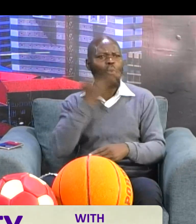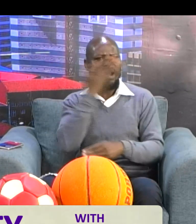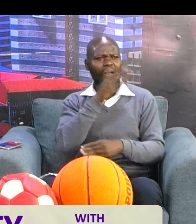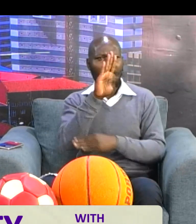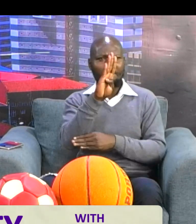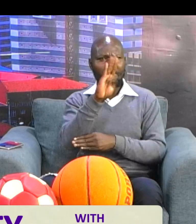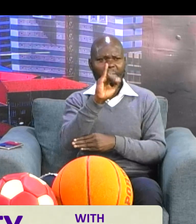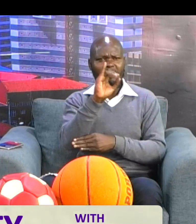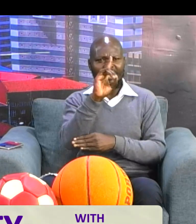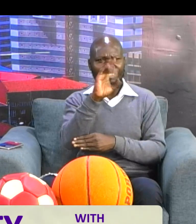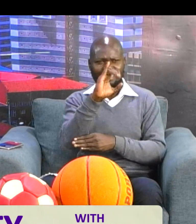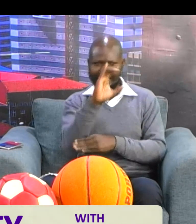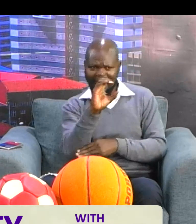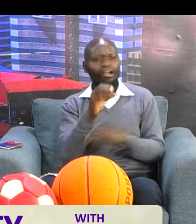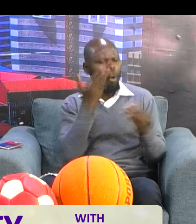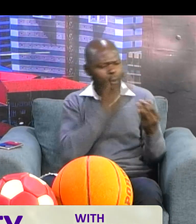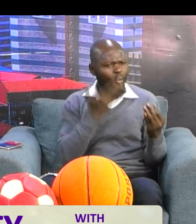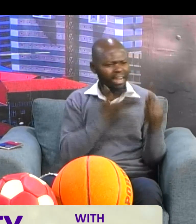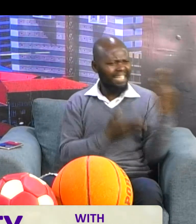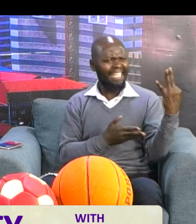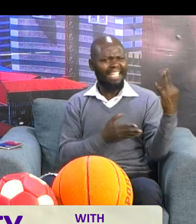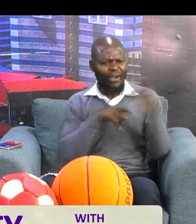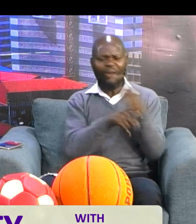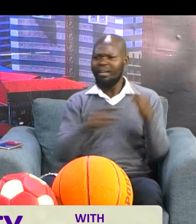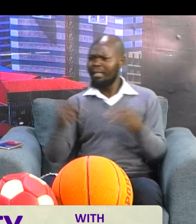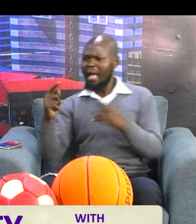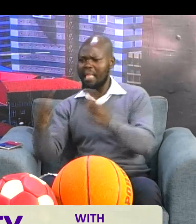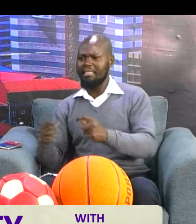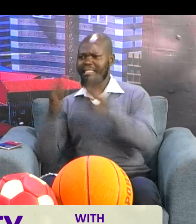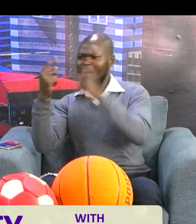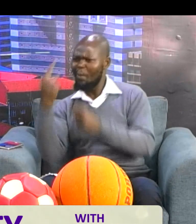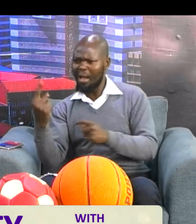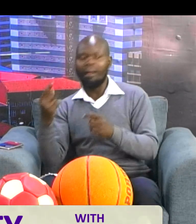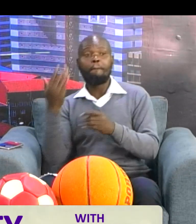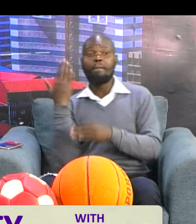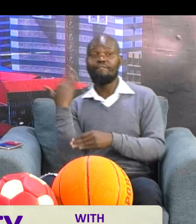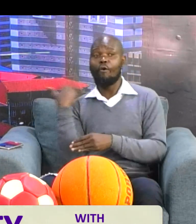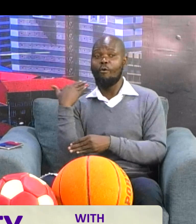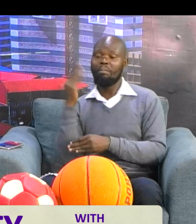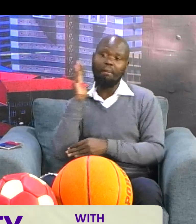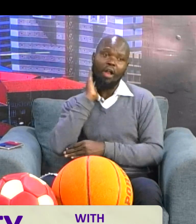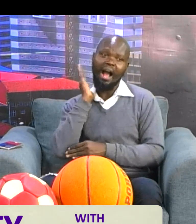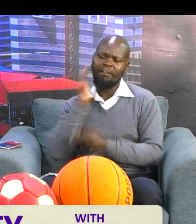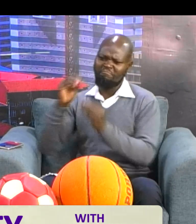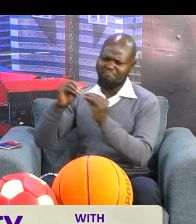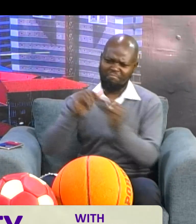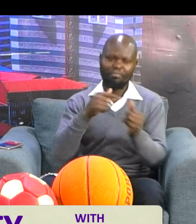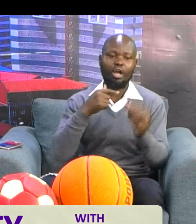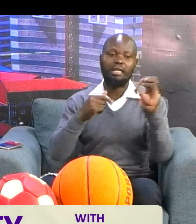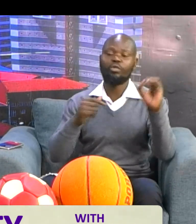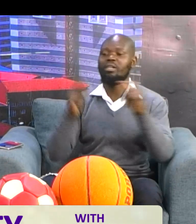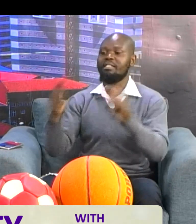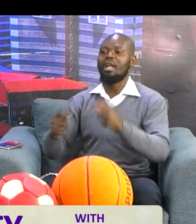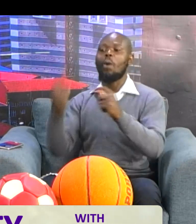and the Oilers as well, the Menengai Oilers, scoring 3, and Talanta